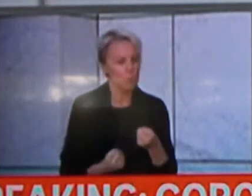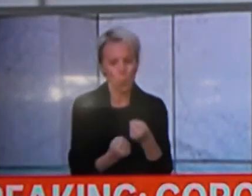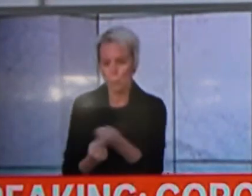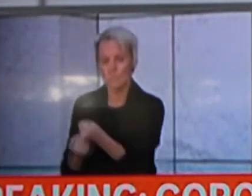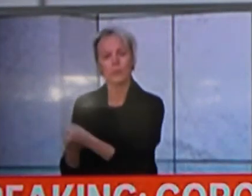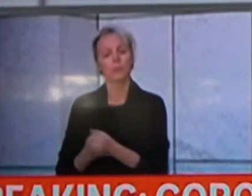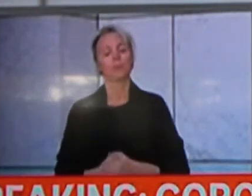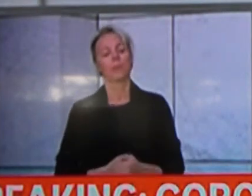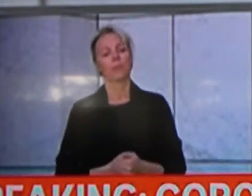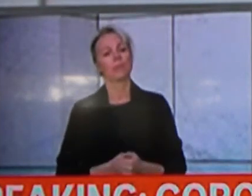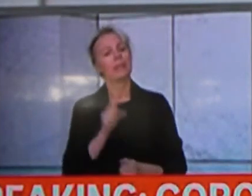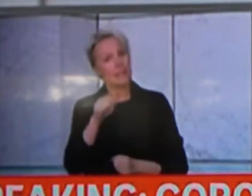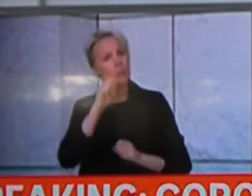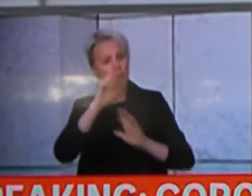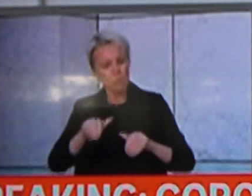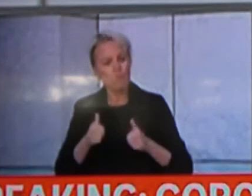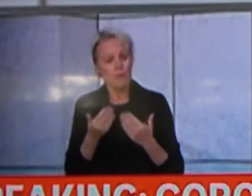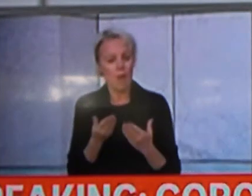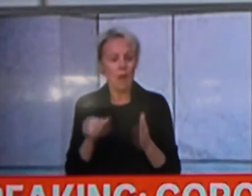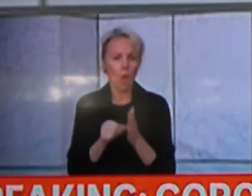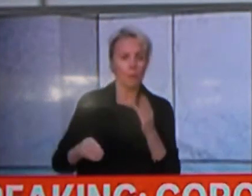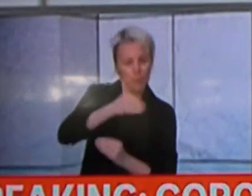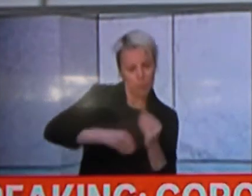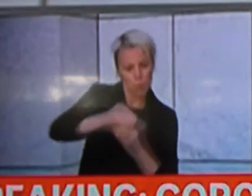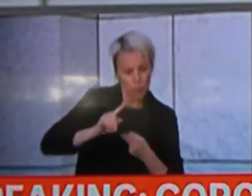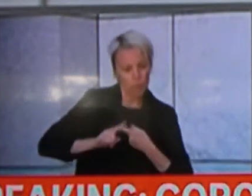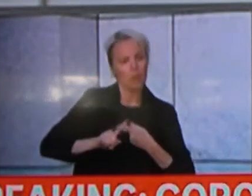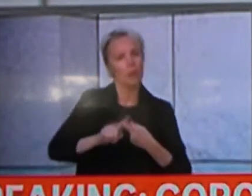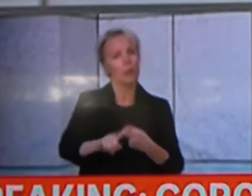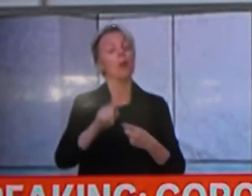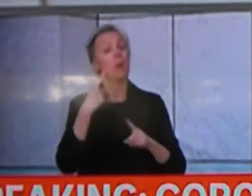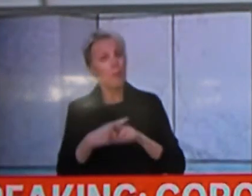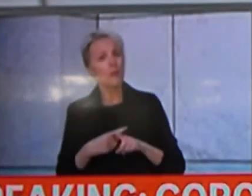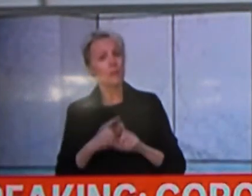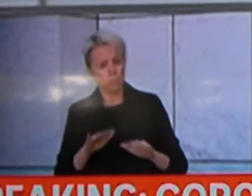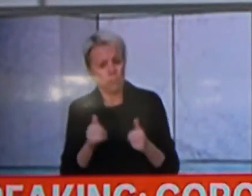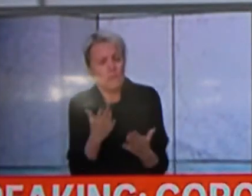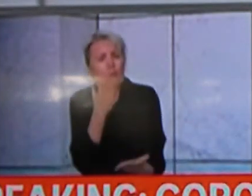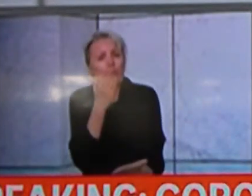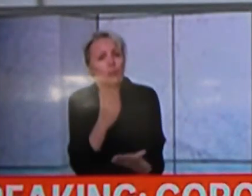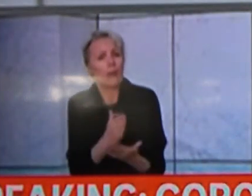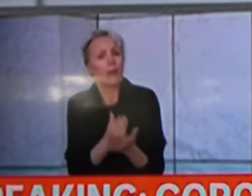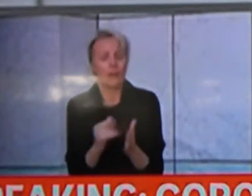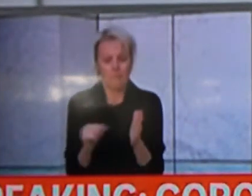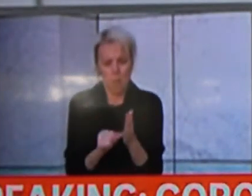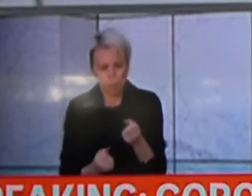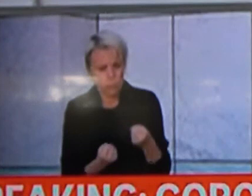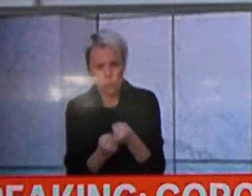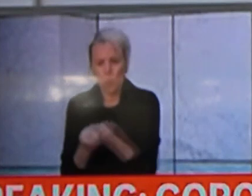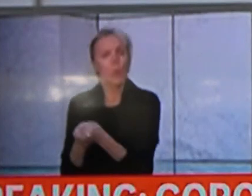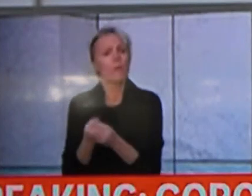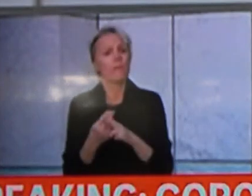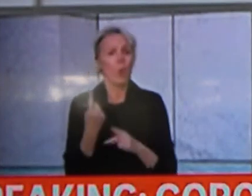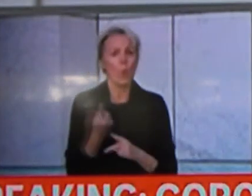provide some sort of support into the economy, sure, but it'll also provide some very real financial support for the